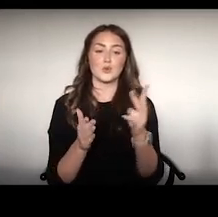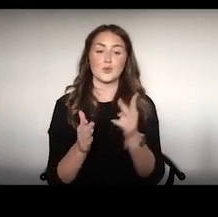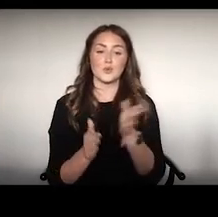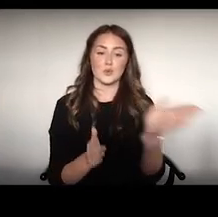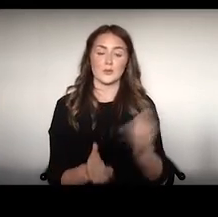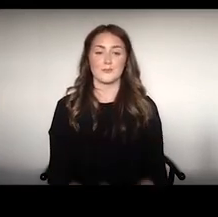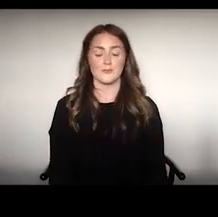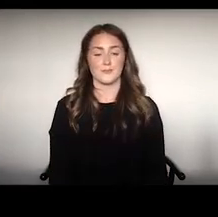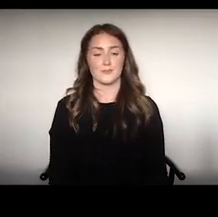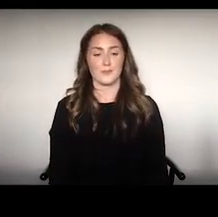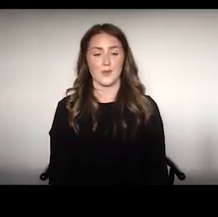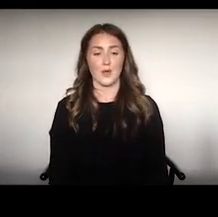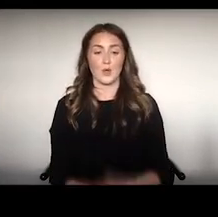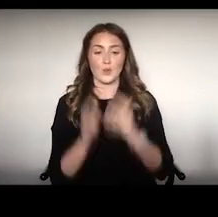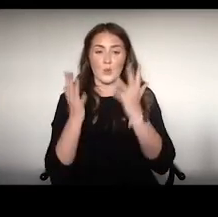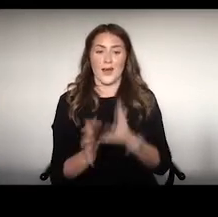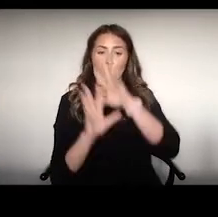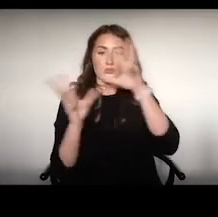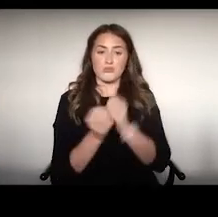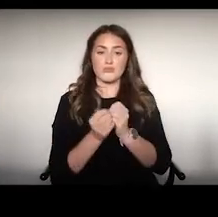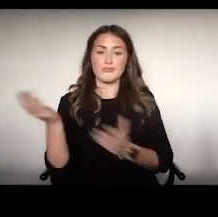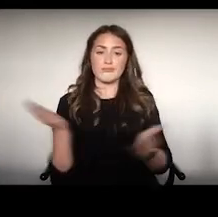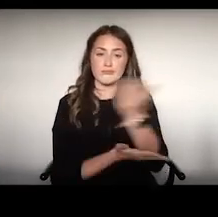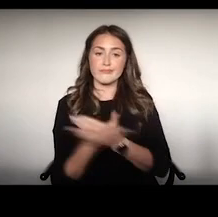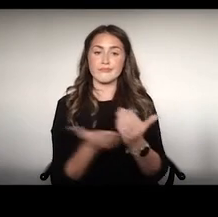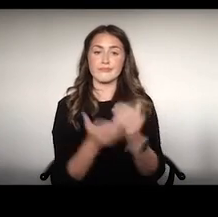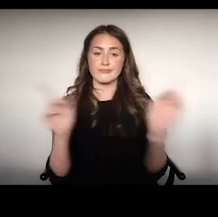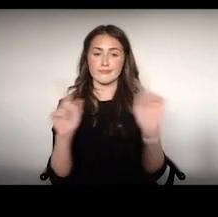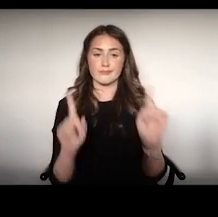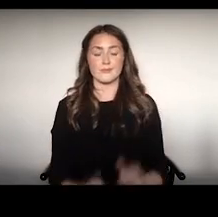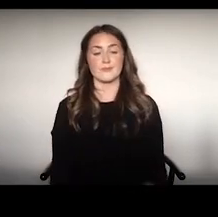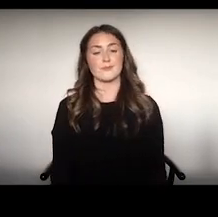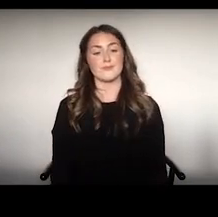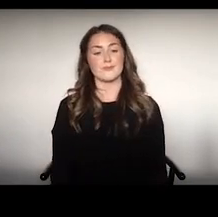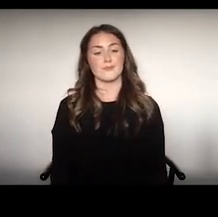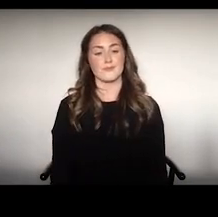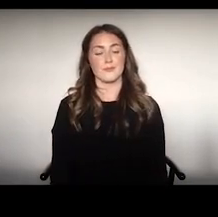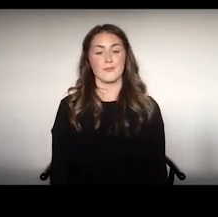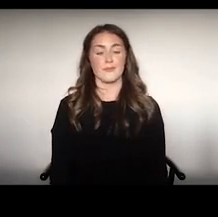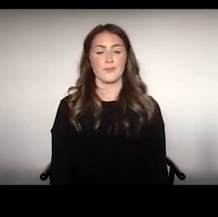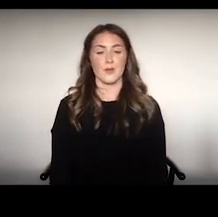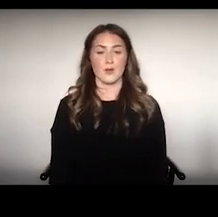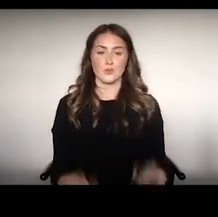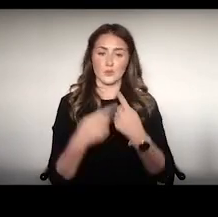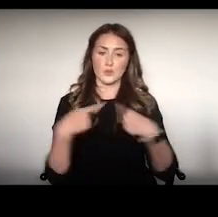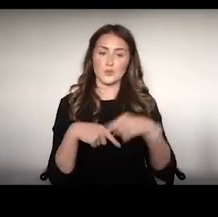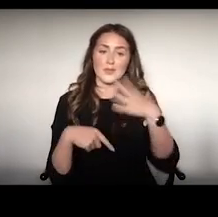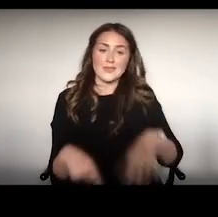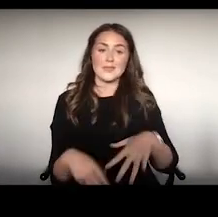in Kent. So let me start by telling you more about what we are consulting on.